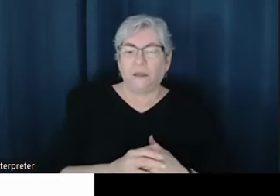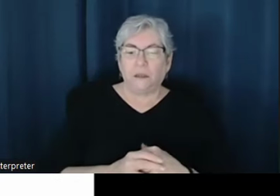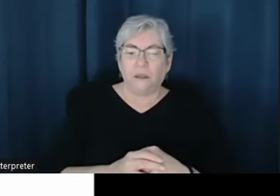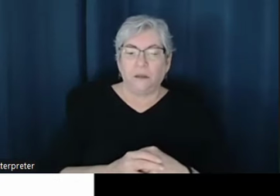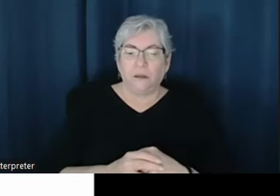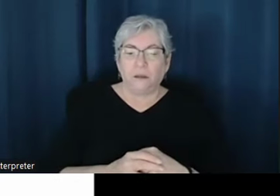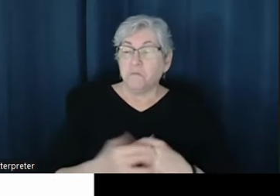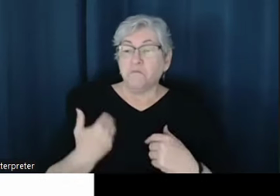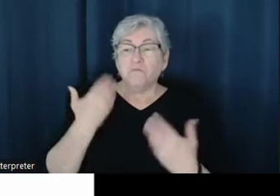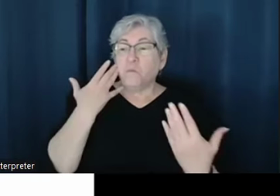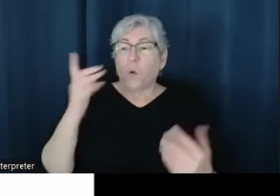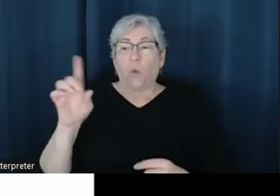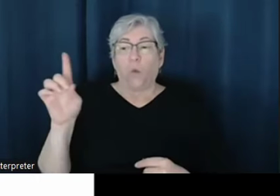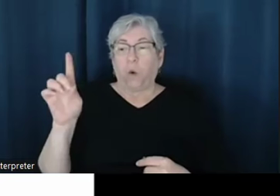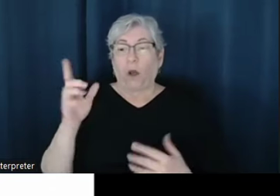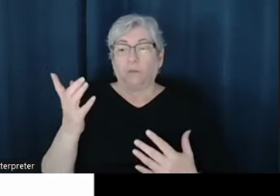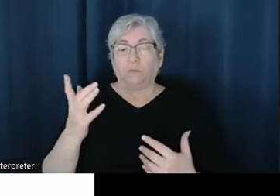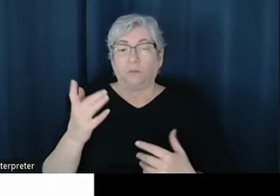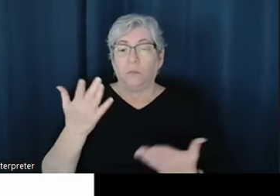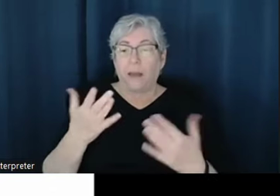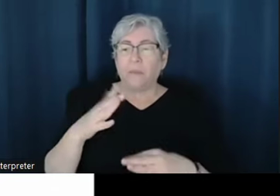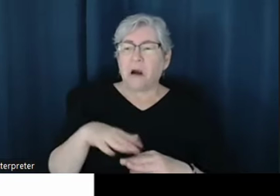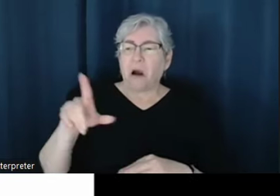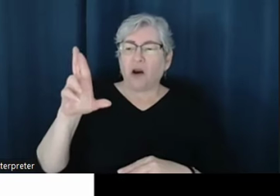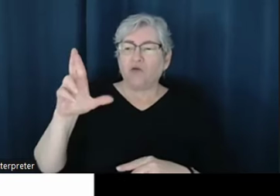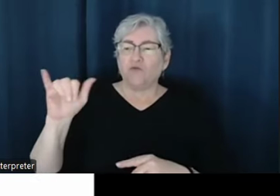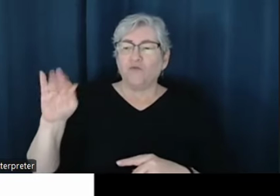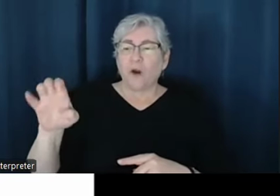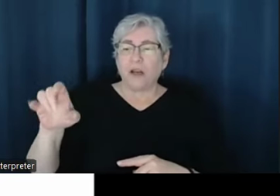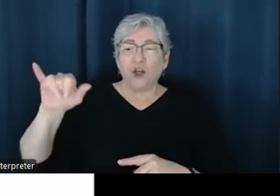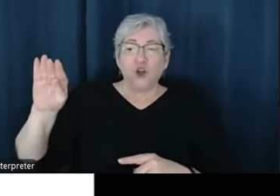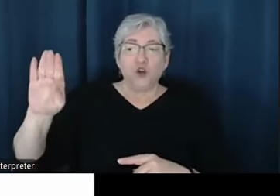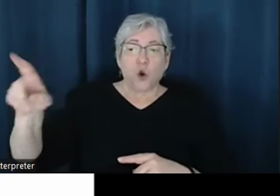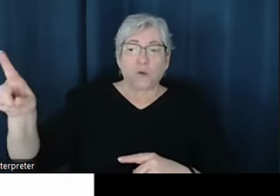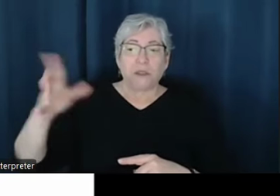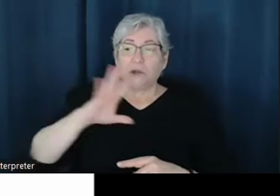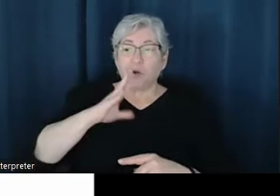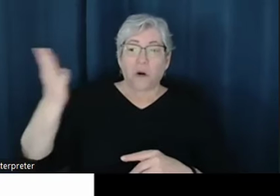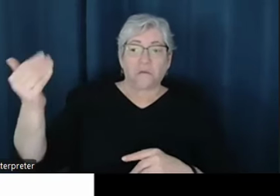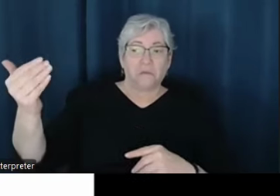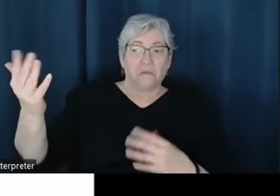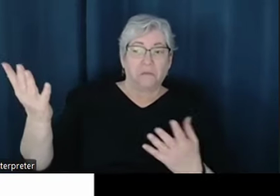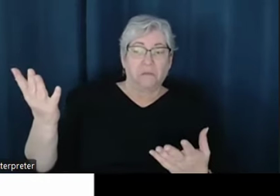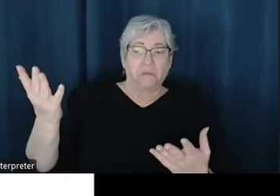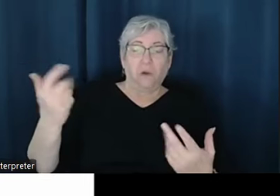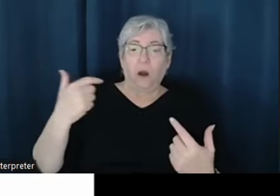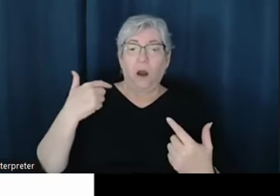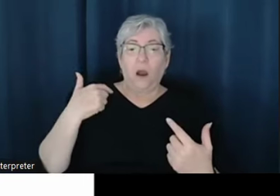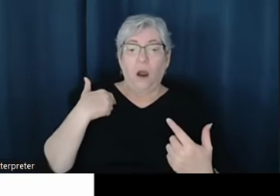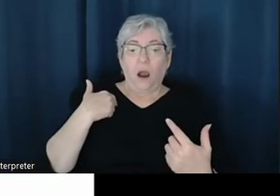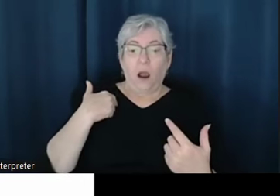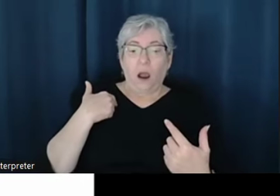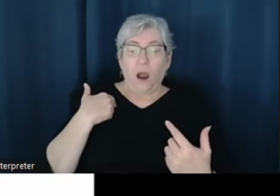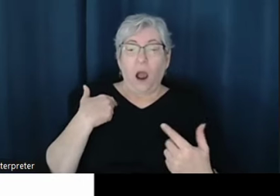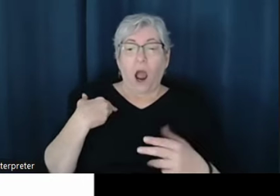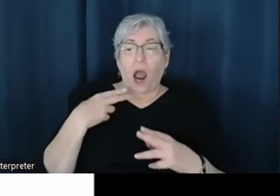I don't know where it is. I'm sure it's on the RAISE website. I don't know if Josie wants to weigh in here, Josie. What I